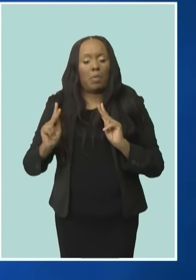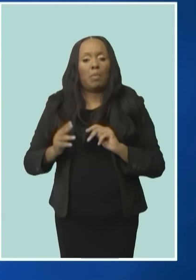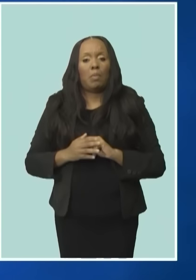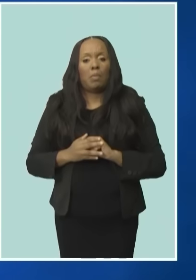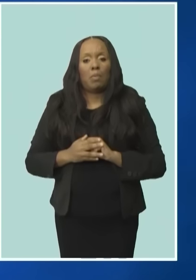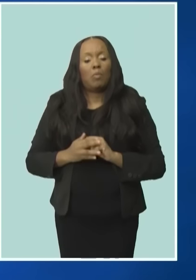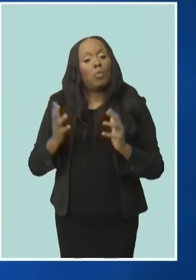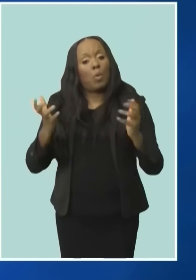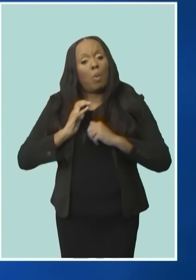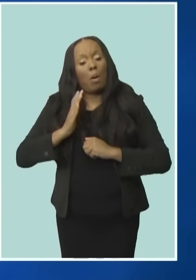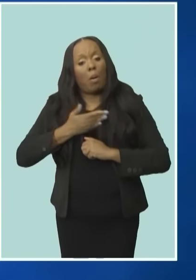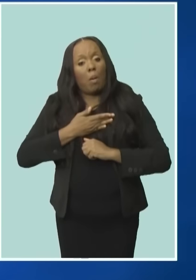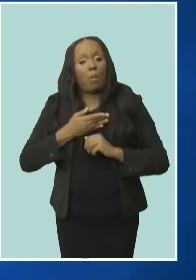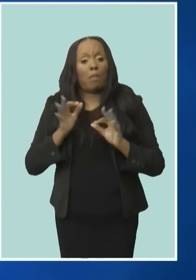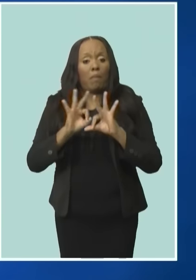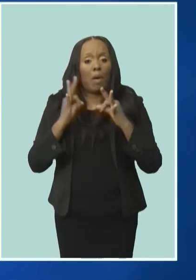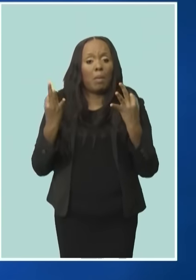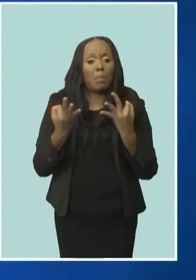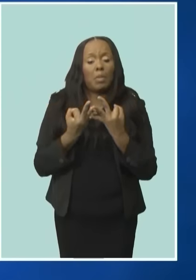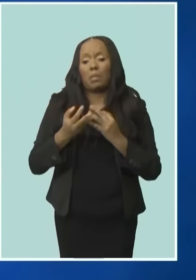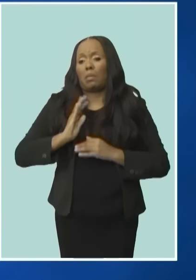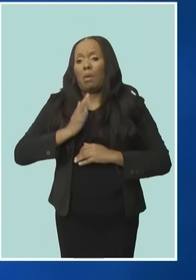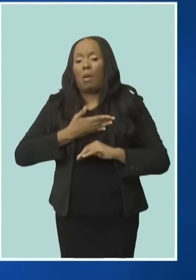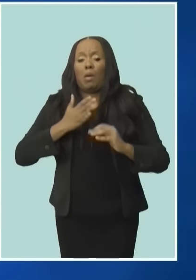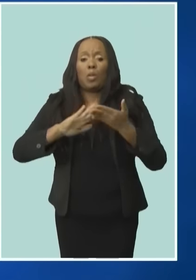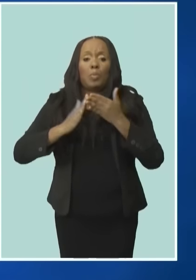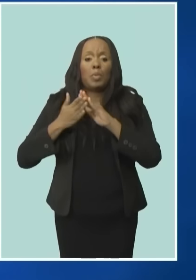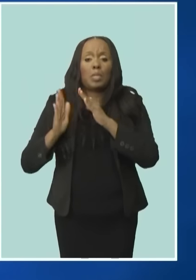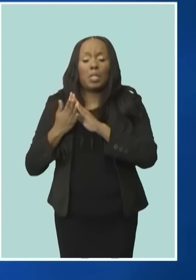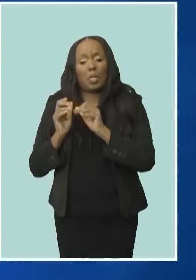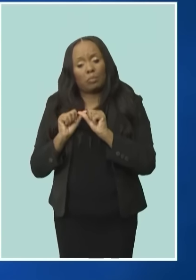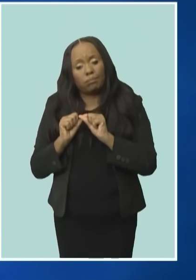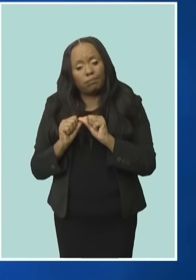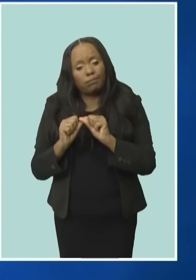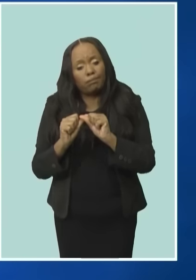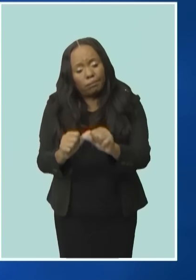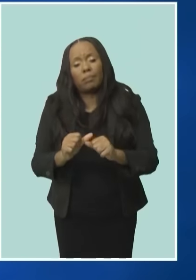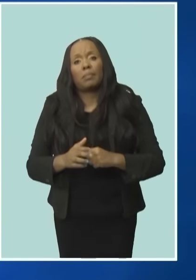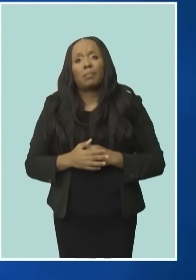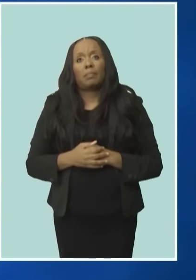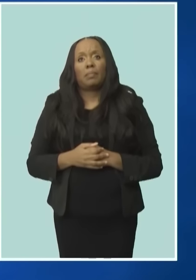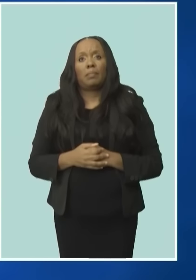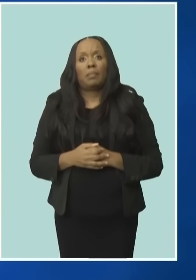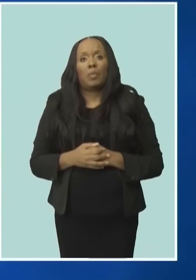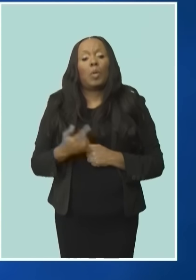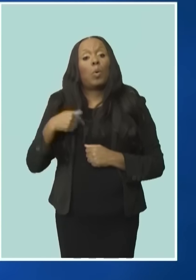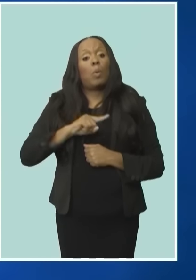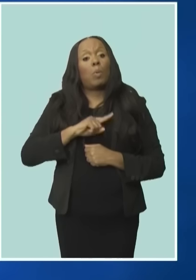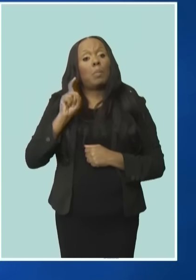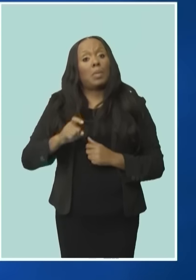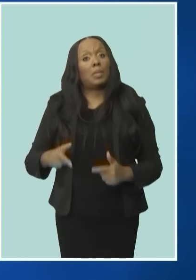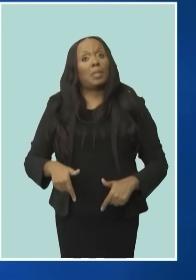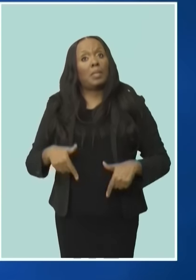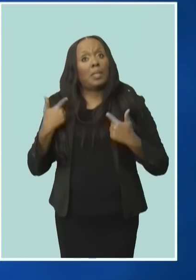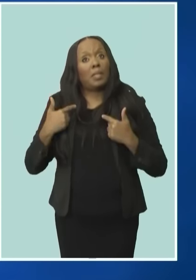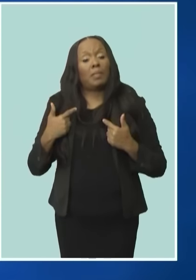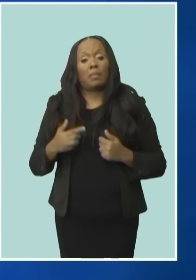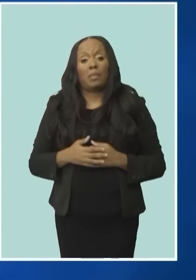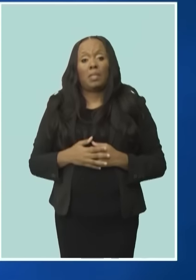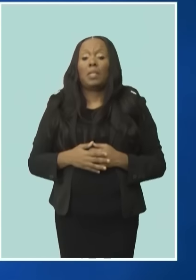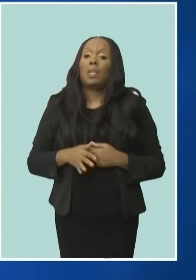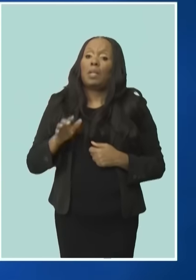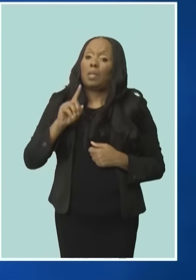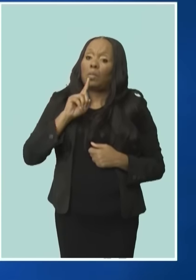and sustained. Survival must not only be a privilege, it must be a right for